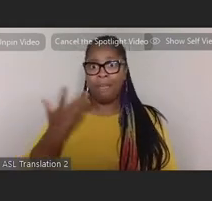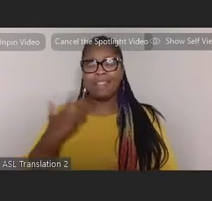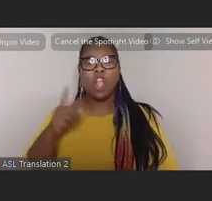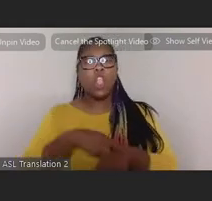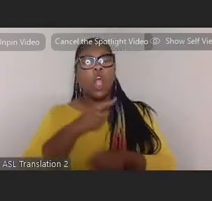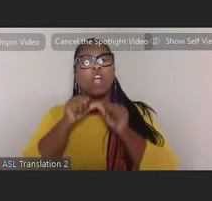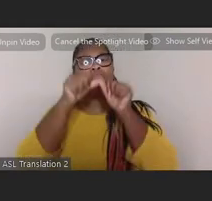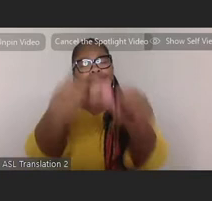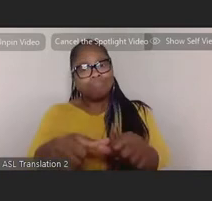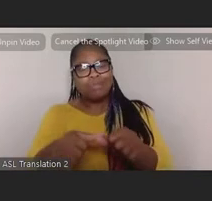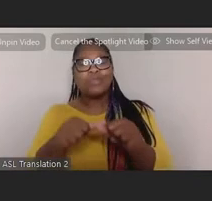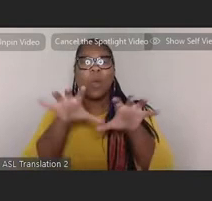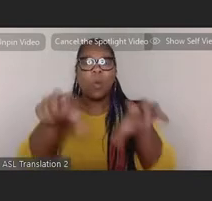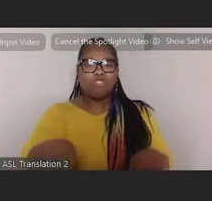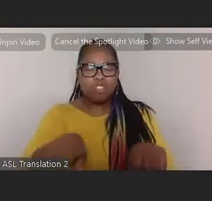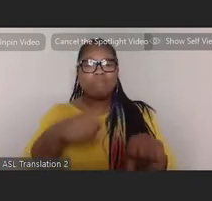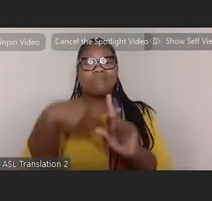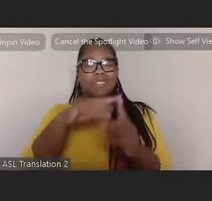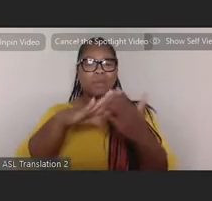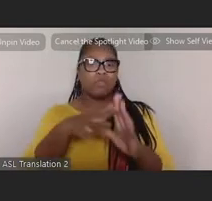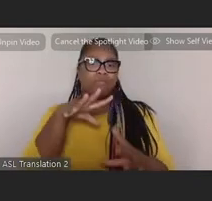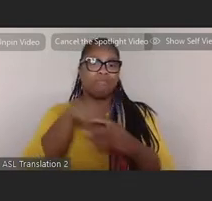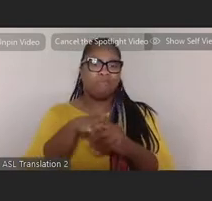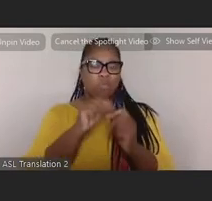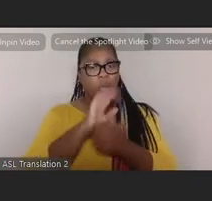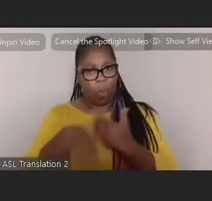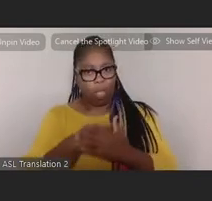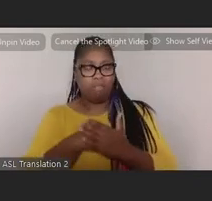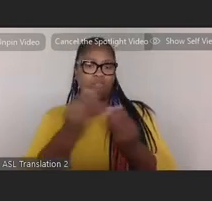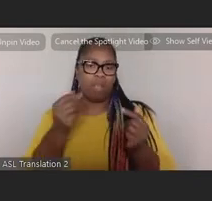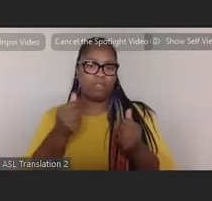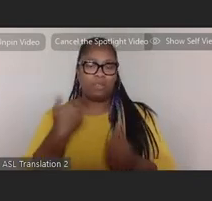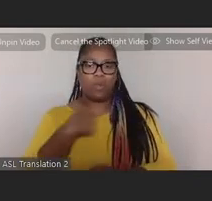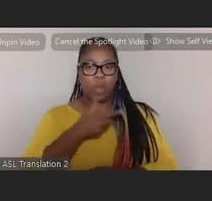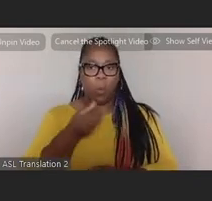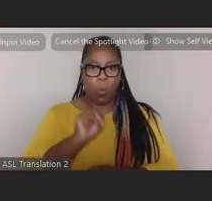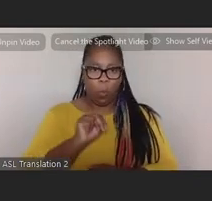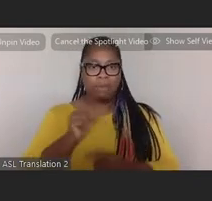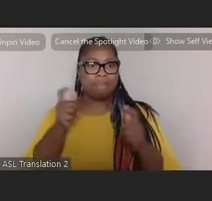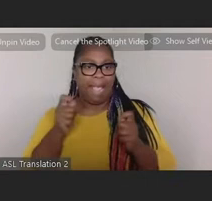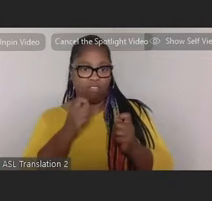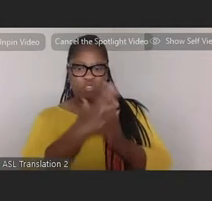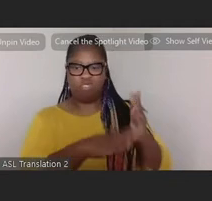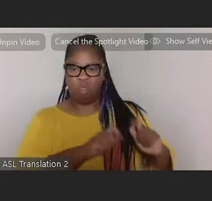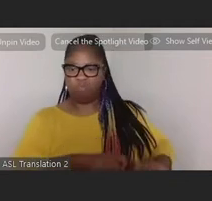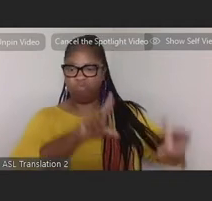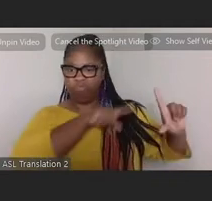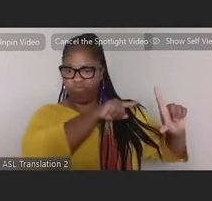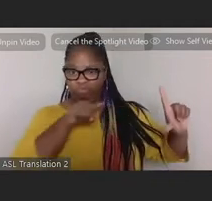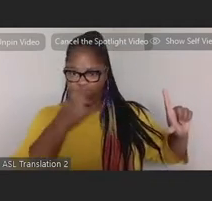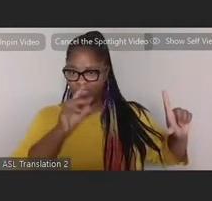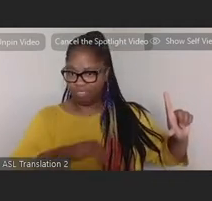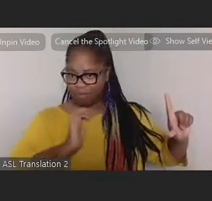and community engagement with all properties that we own and manage, some of which are shown on this slide. We have a track